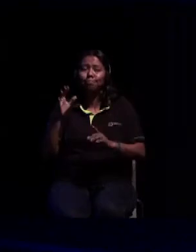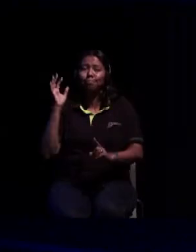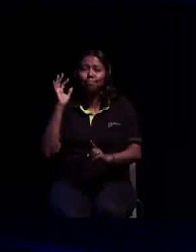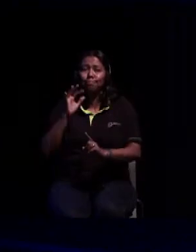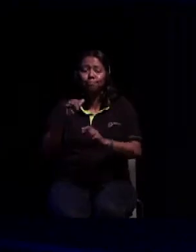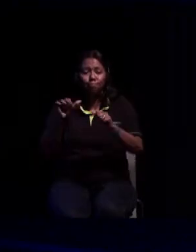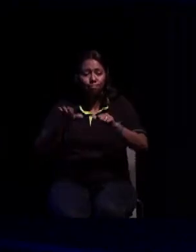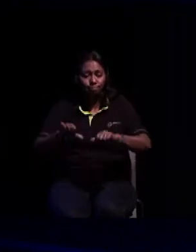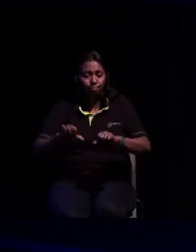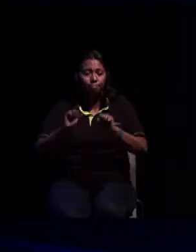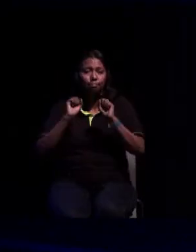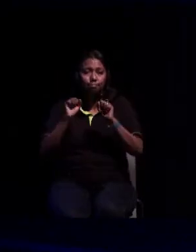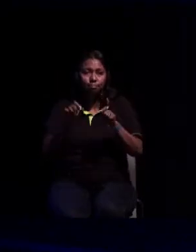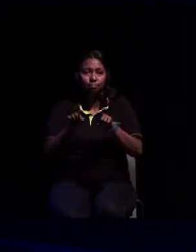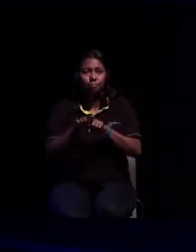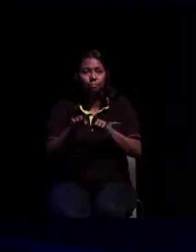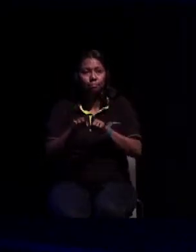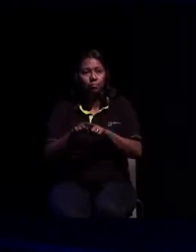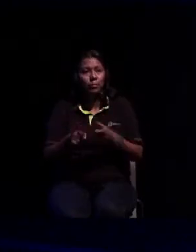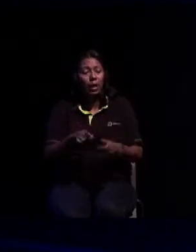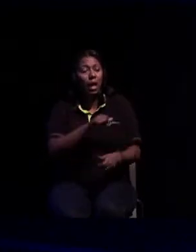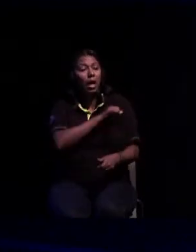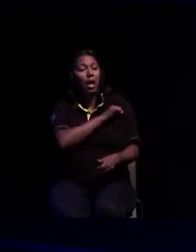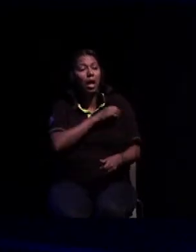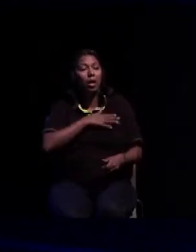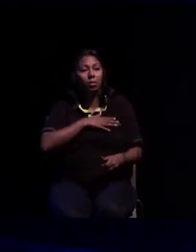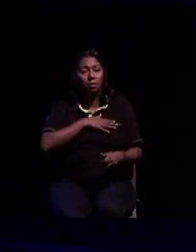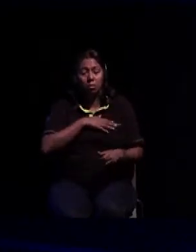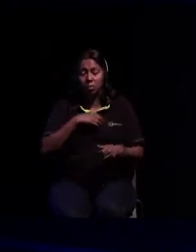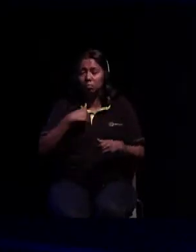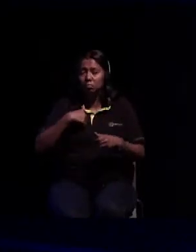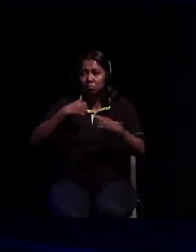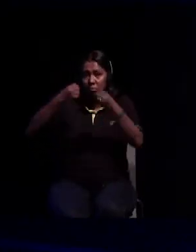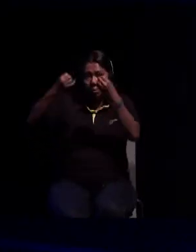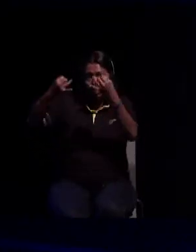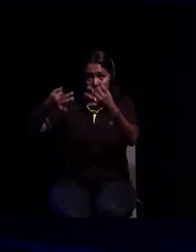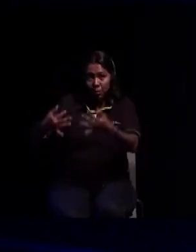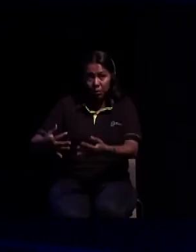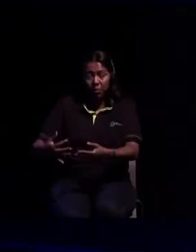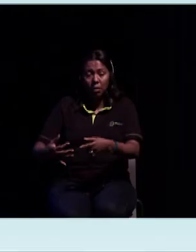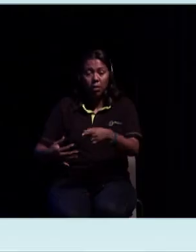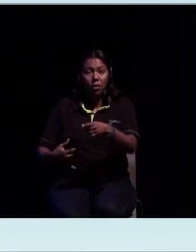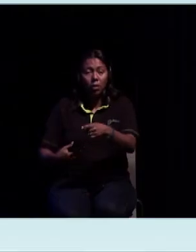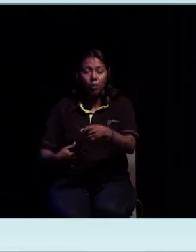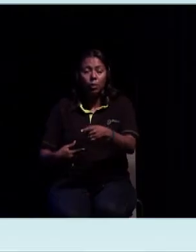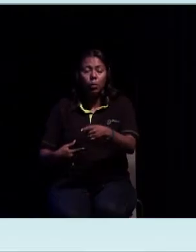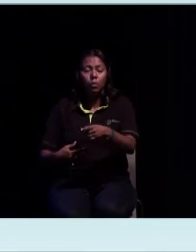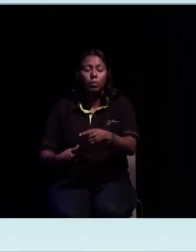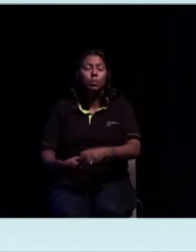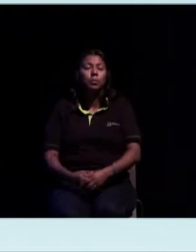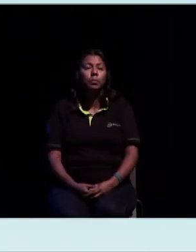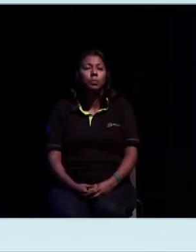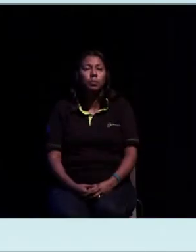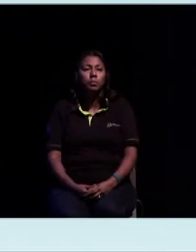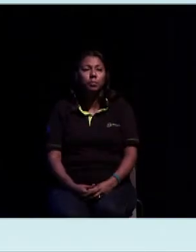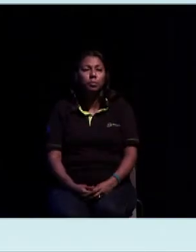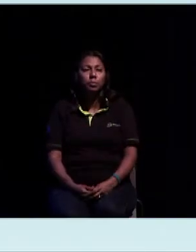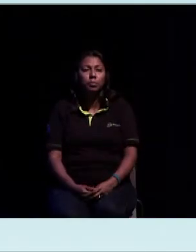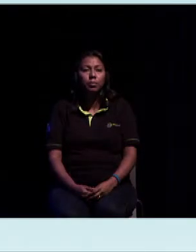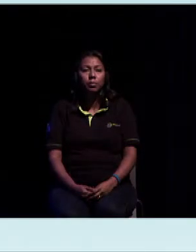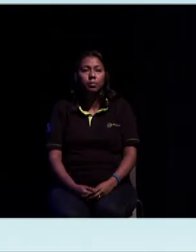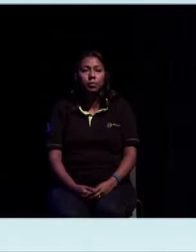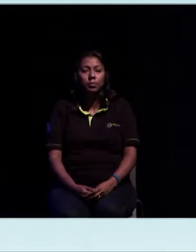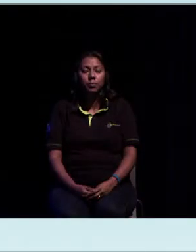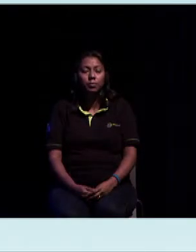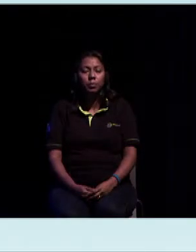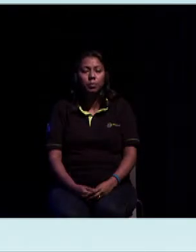this simple idea that when I've studied tourism over the 20 years I've been involved in the field, my sense of things of